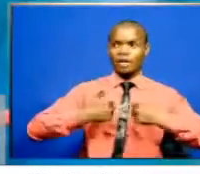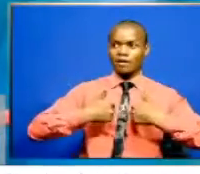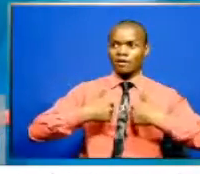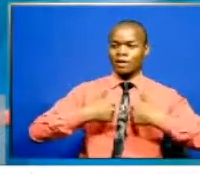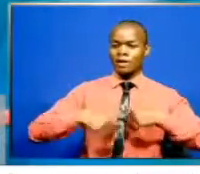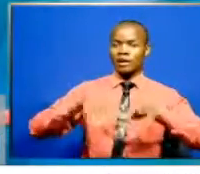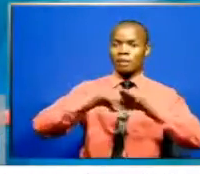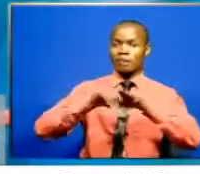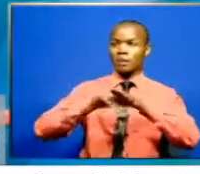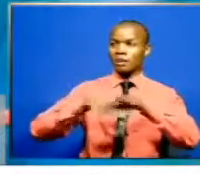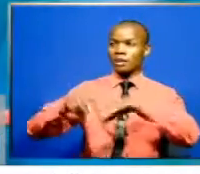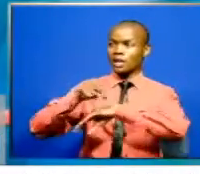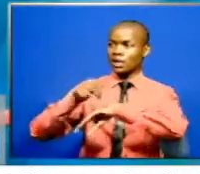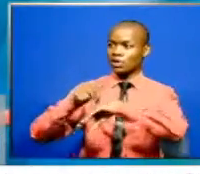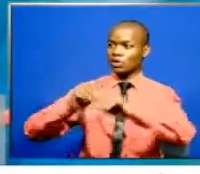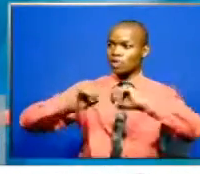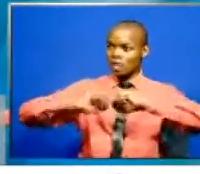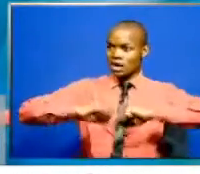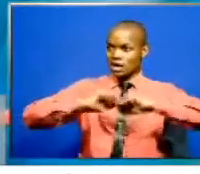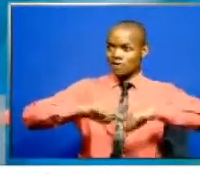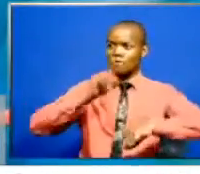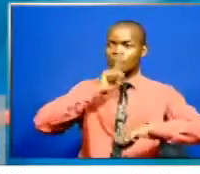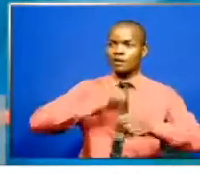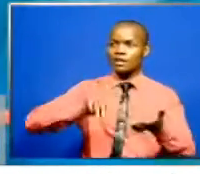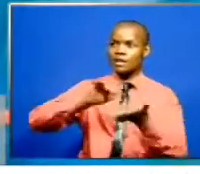has agreed that the